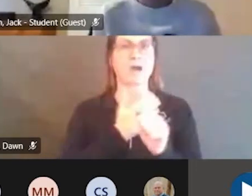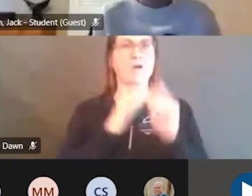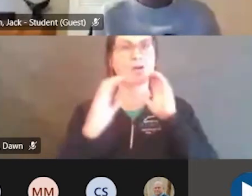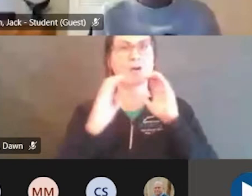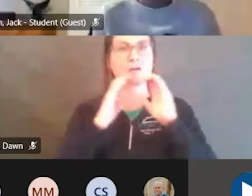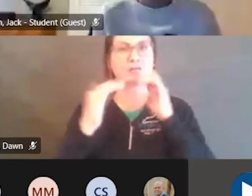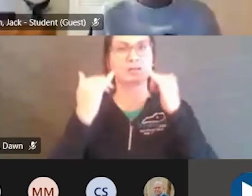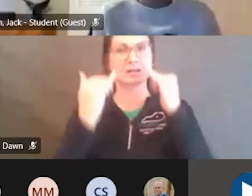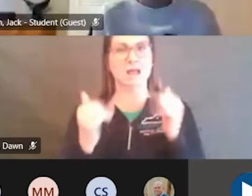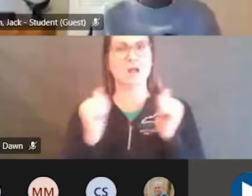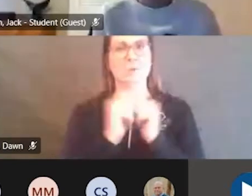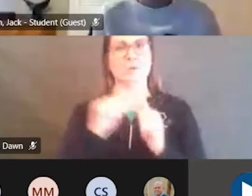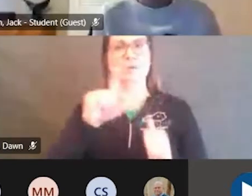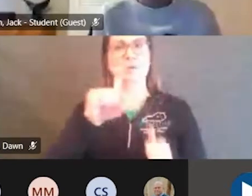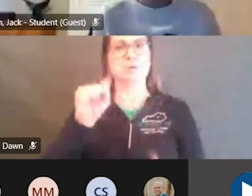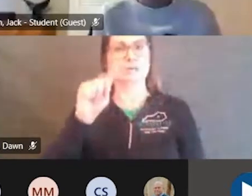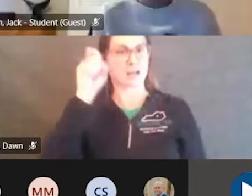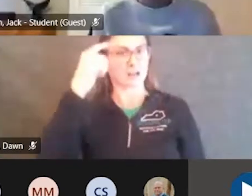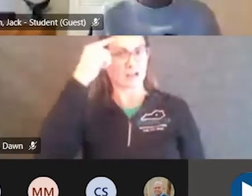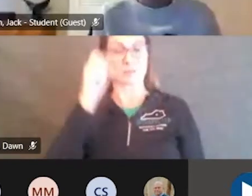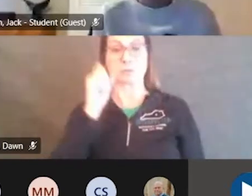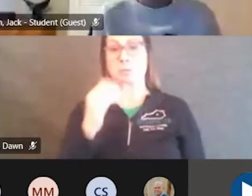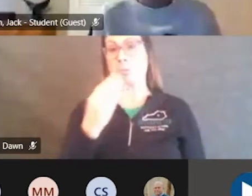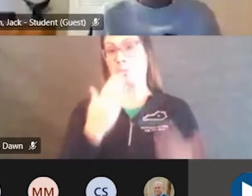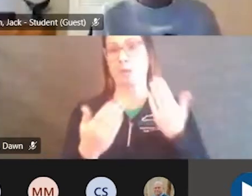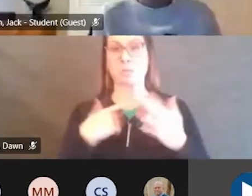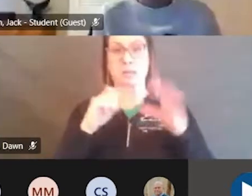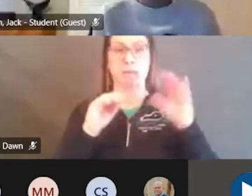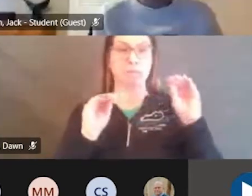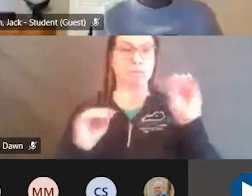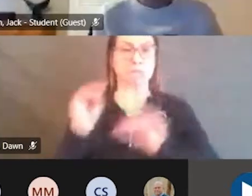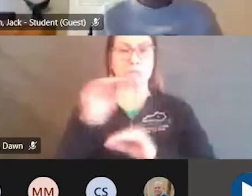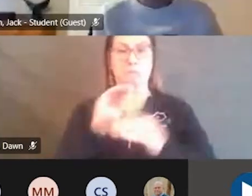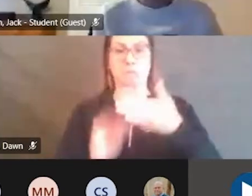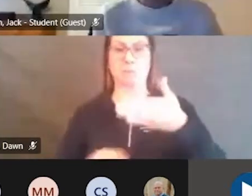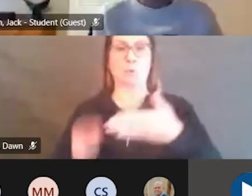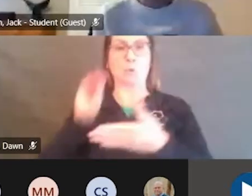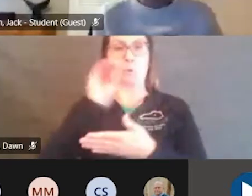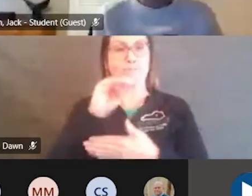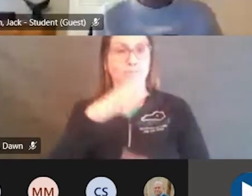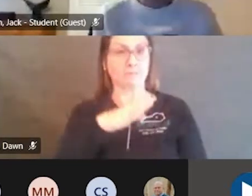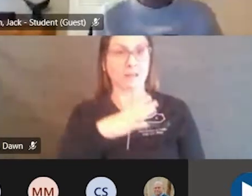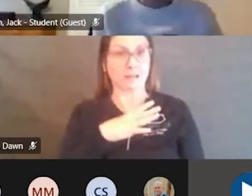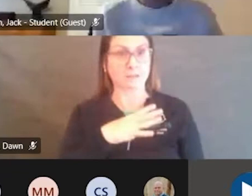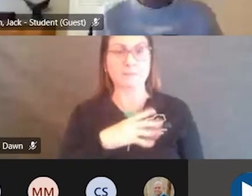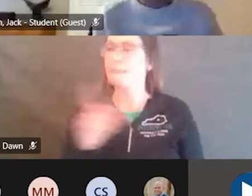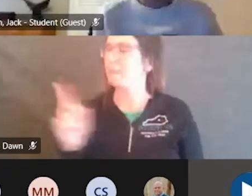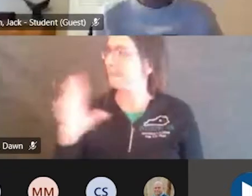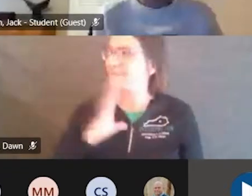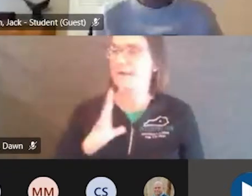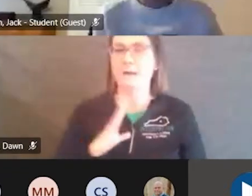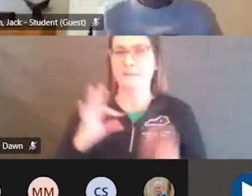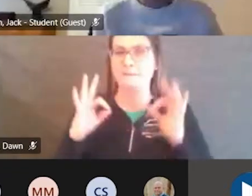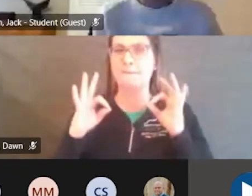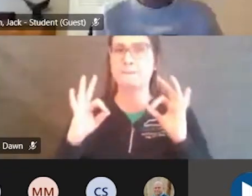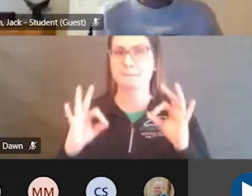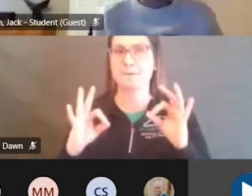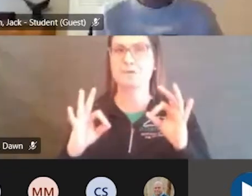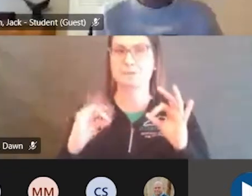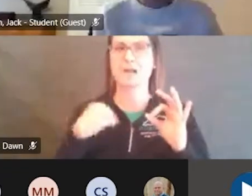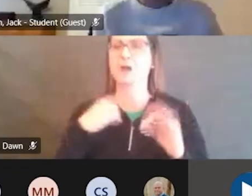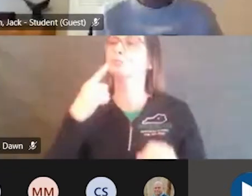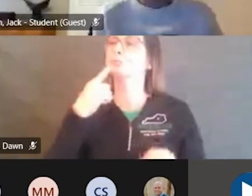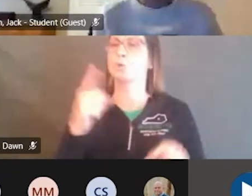Governor right now, so maybe we can rearrange and move that up. What do you think? That's fine. That's perfect. I told them that you would also give them a couple of